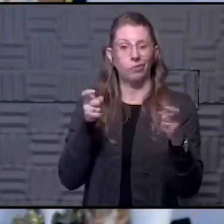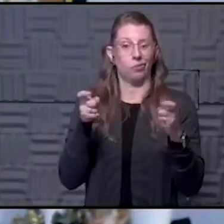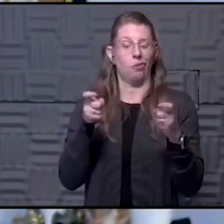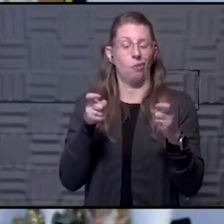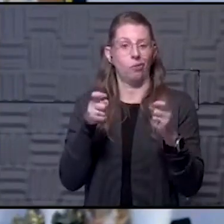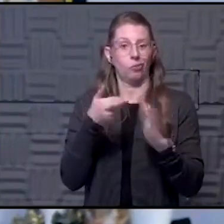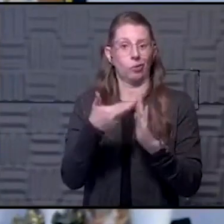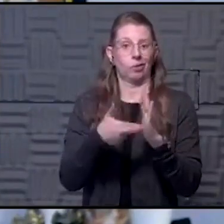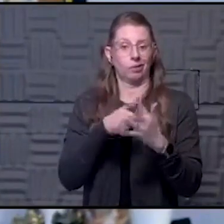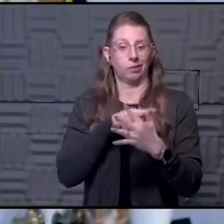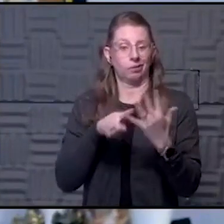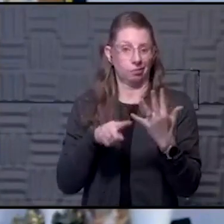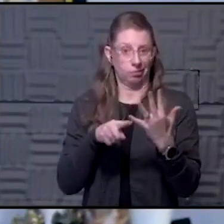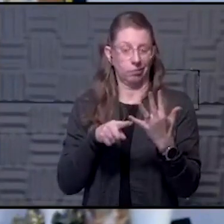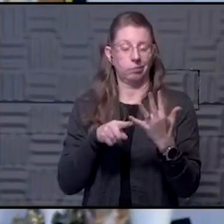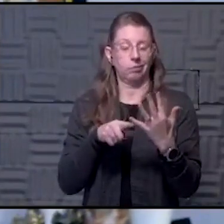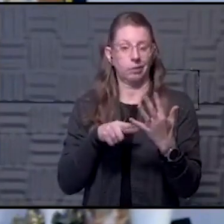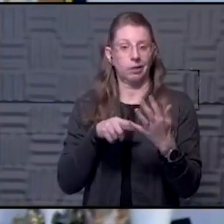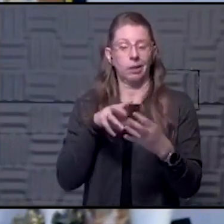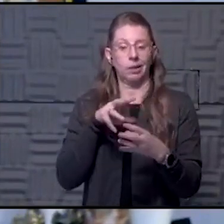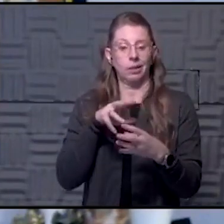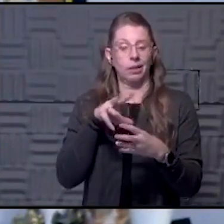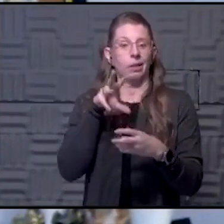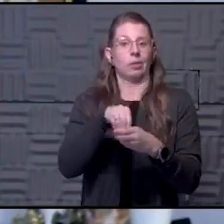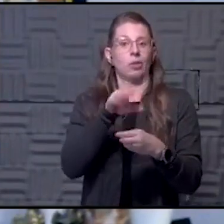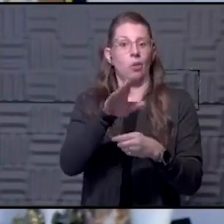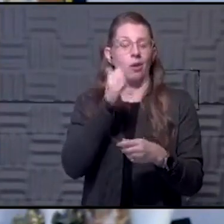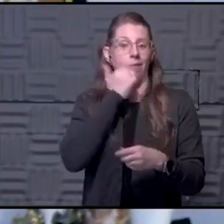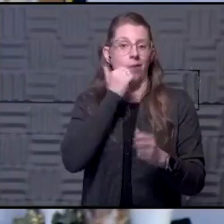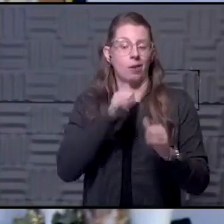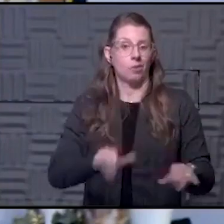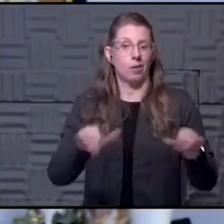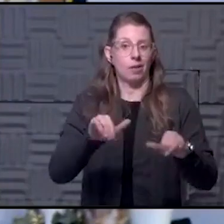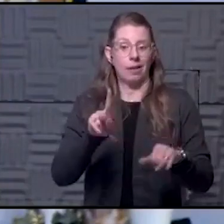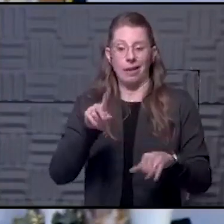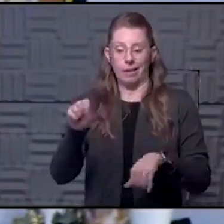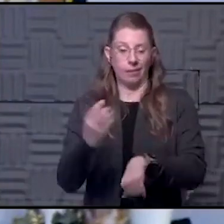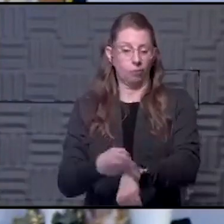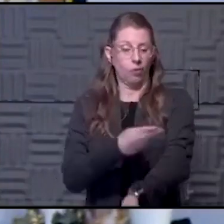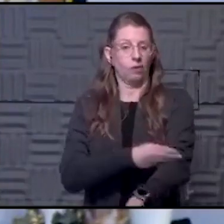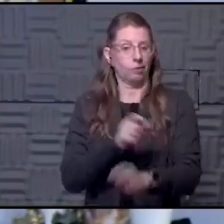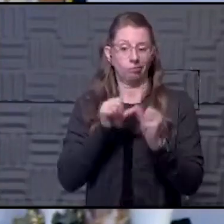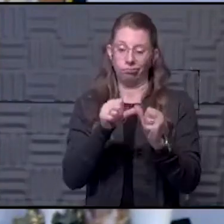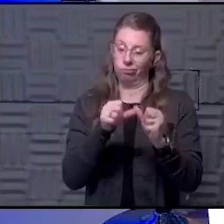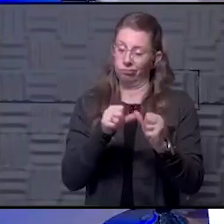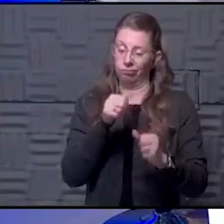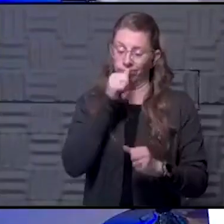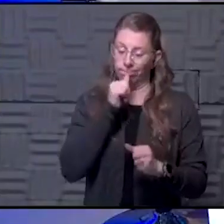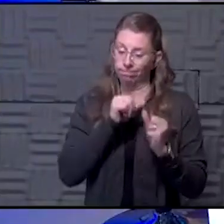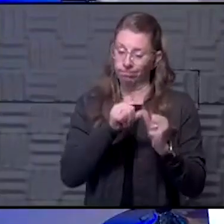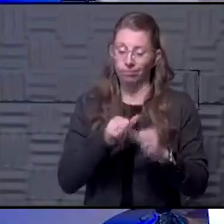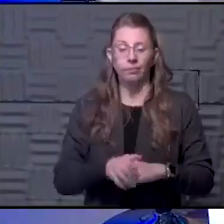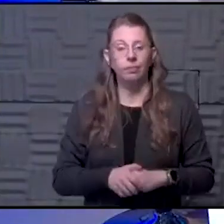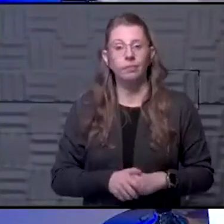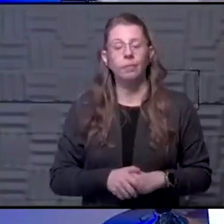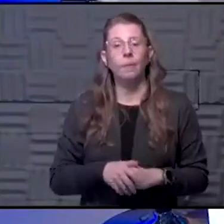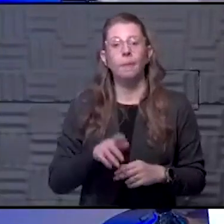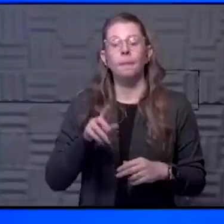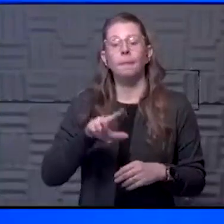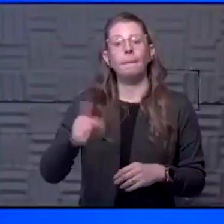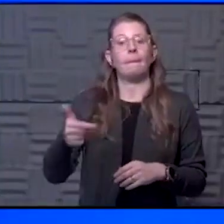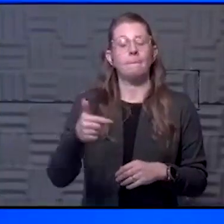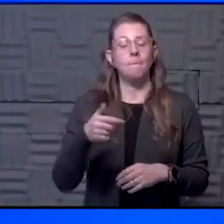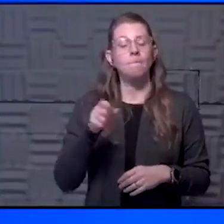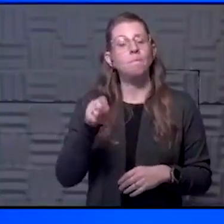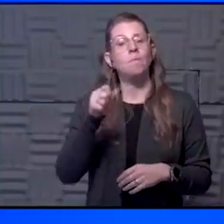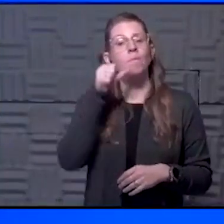routines. And keep getting vaccinated and keep doing what you're doing. Kansas is getting better. Hawk. Yeah, just to follow up to yesterday, there was a question